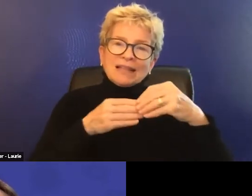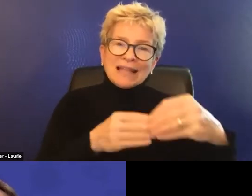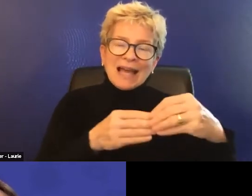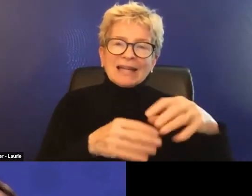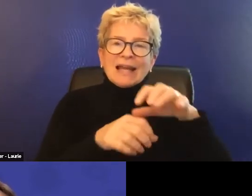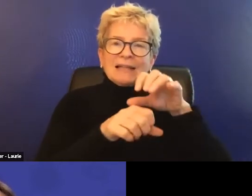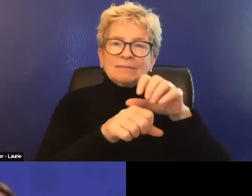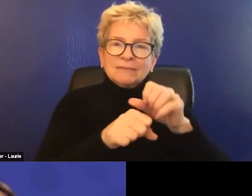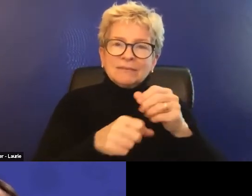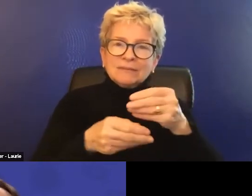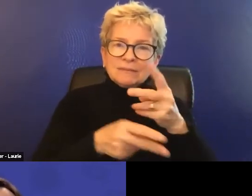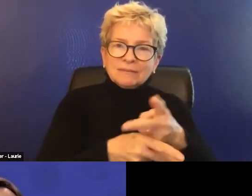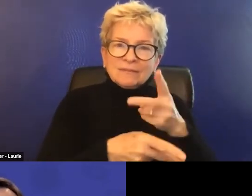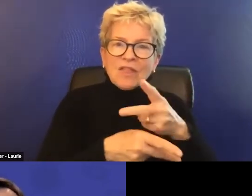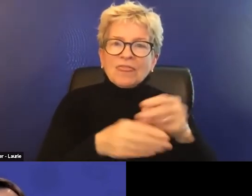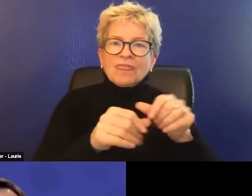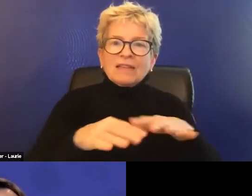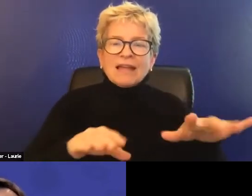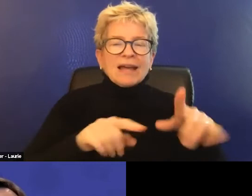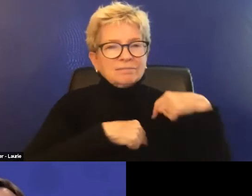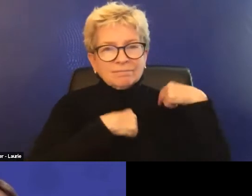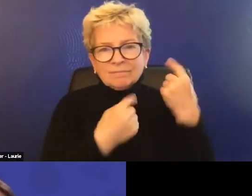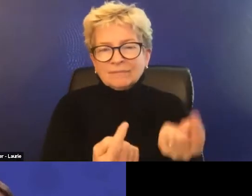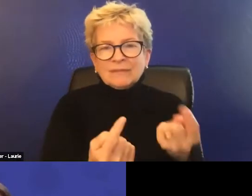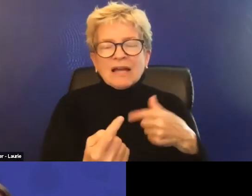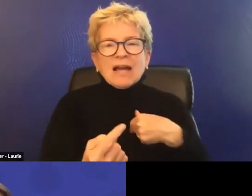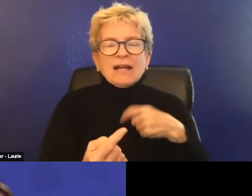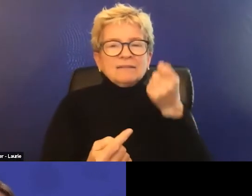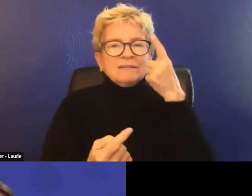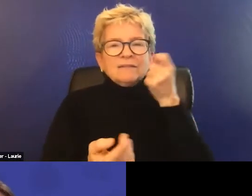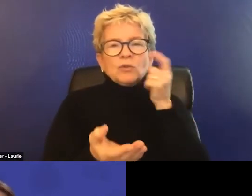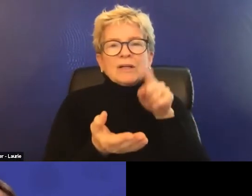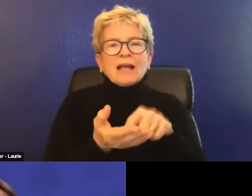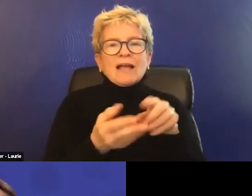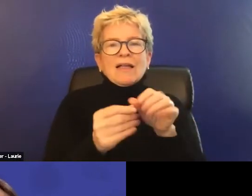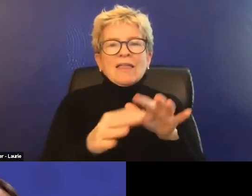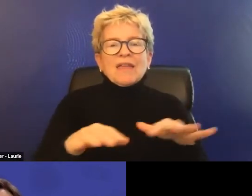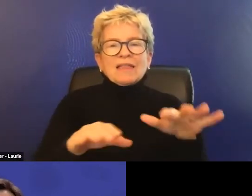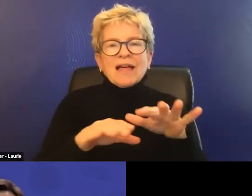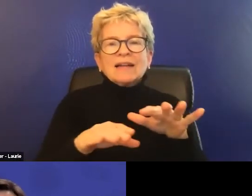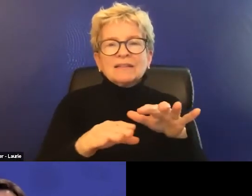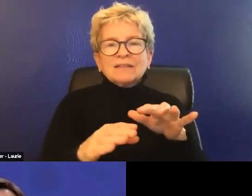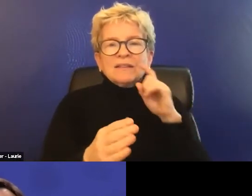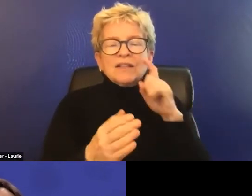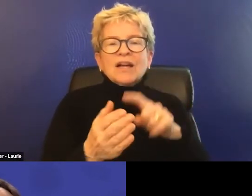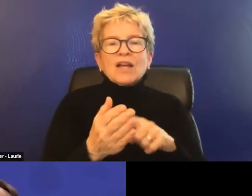so today. I want to recognize this land acknowledgement as only a small step towards true allyship,